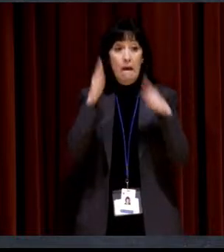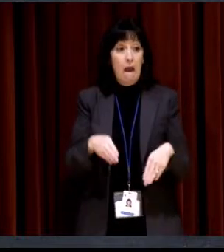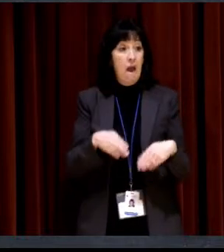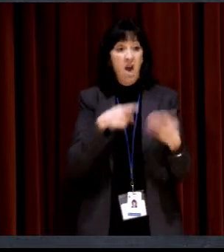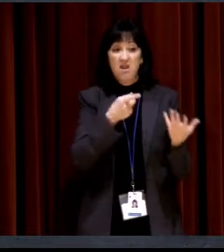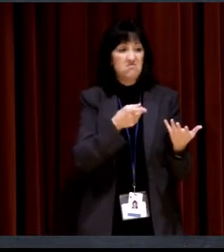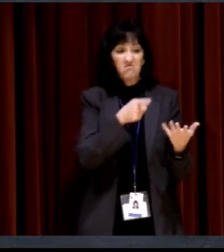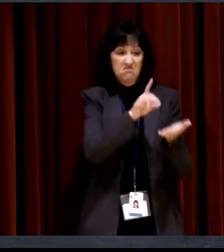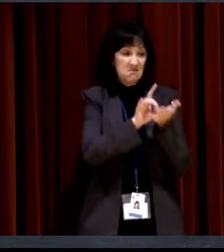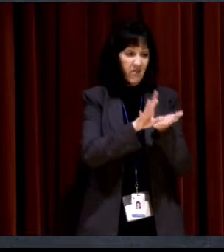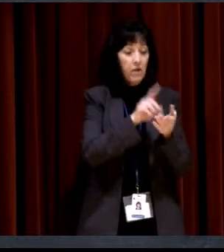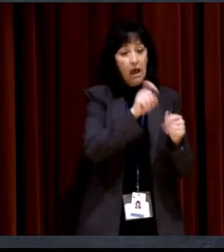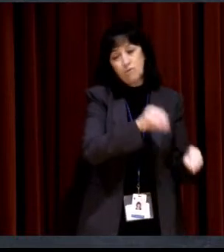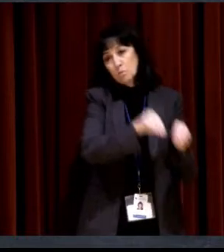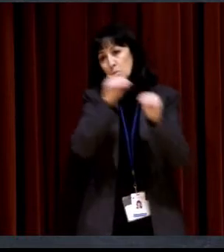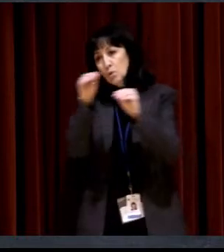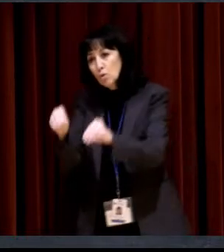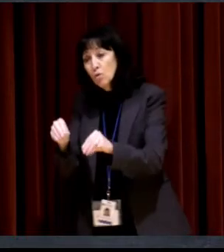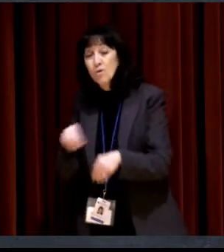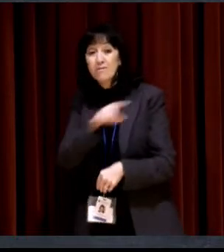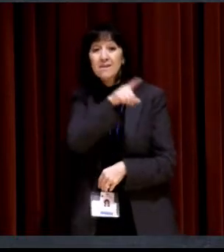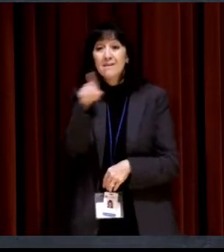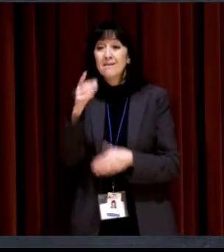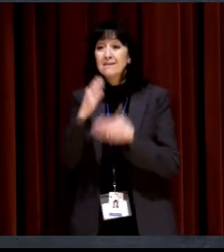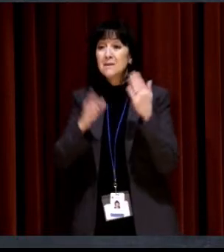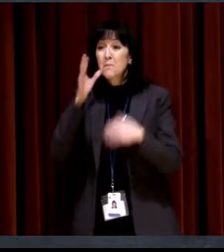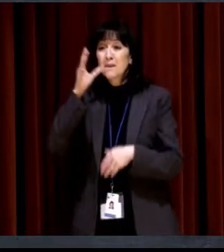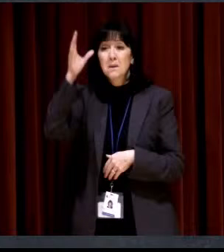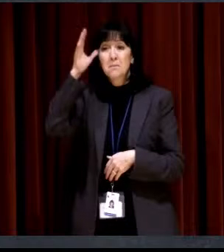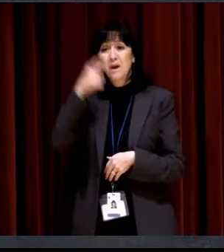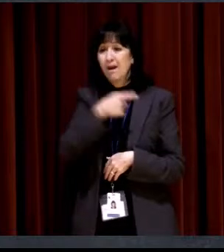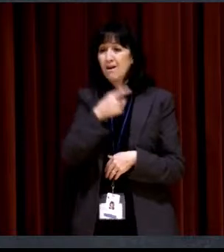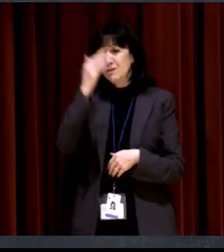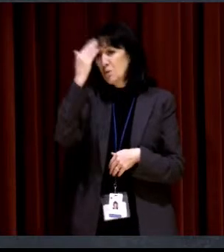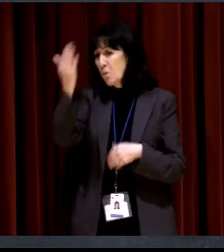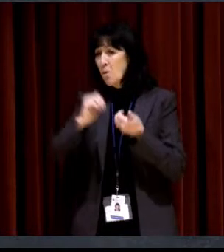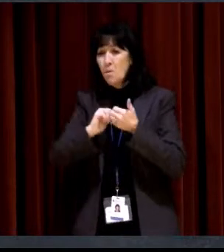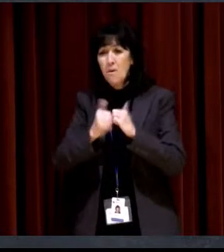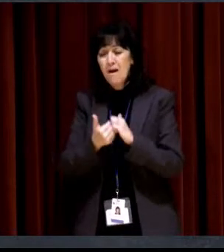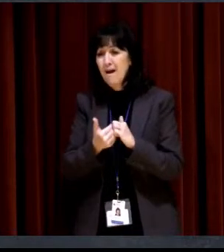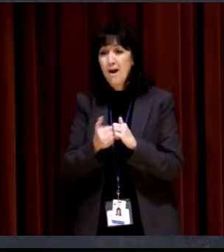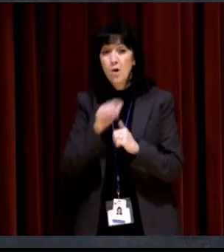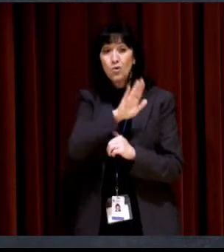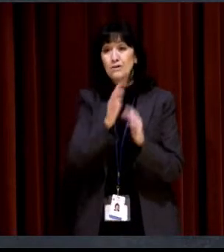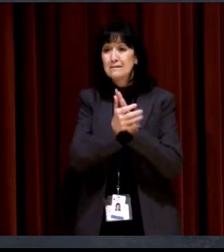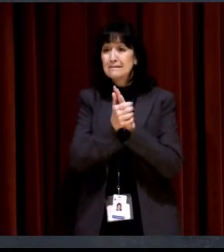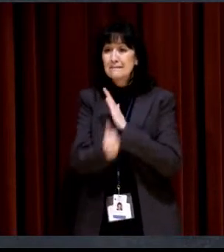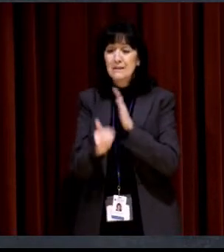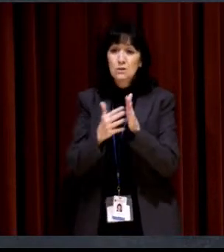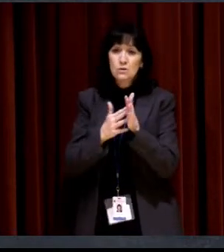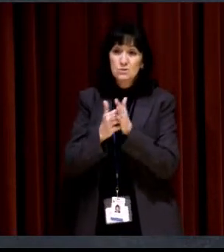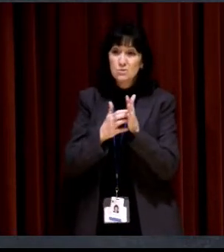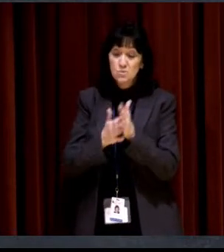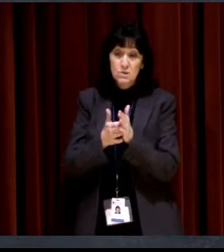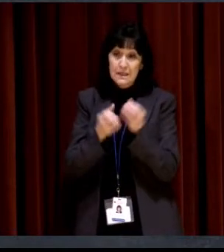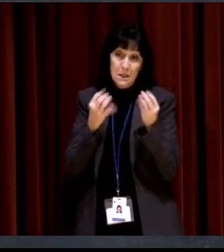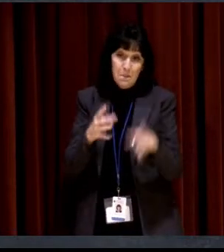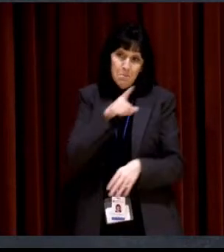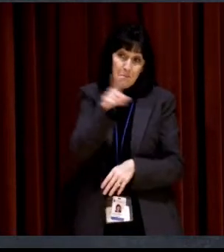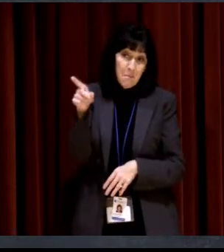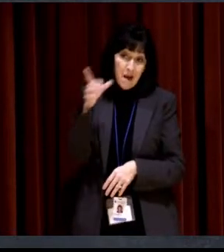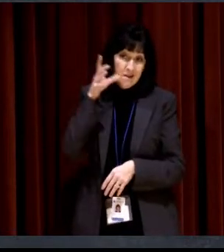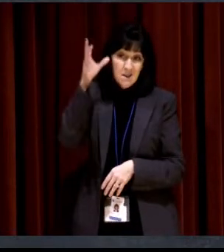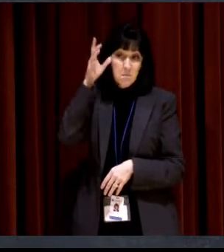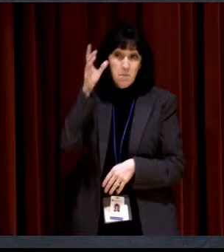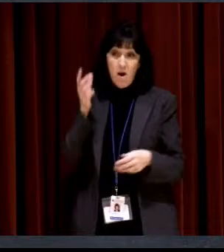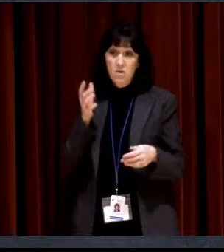parenting skills. You know, we learn a lot of parenting skills, and you're right, parents don't want to come into a building because a lot of these parents have